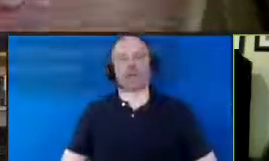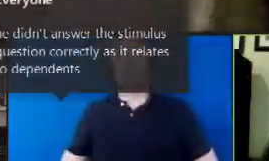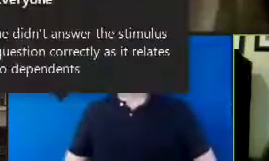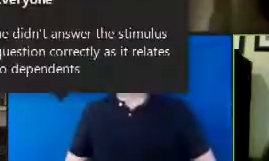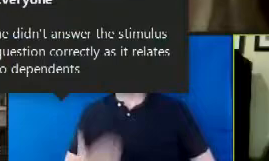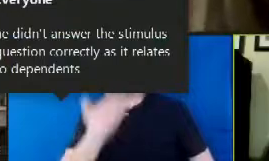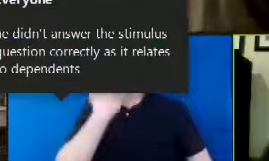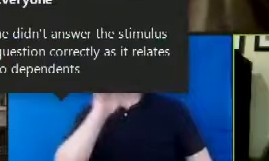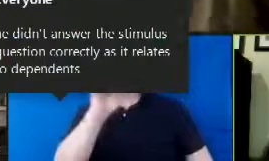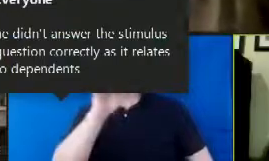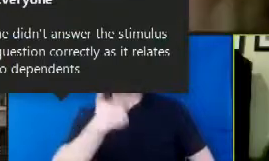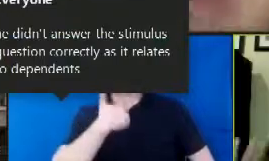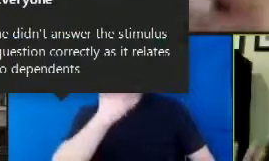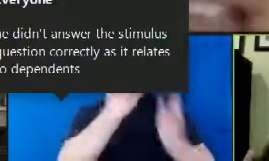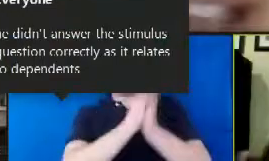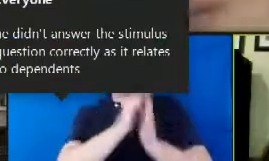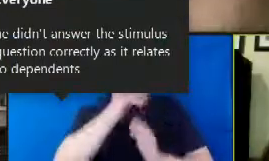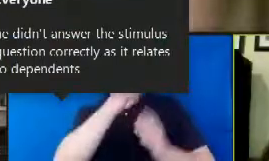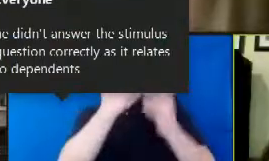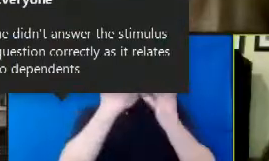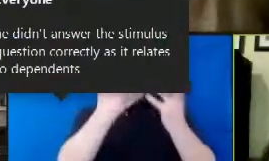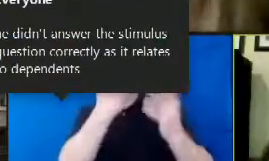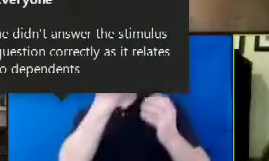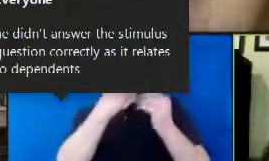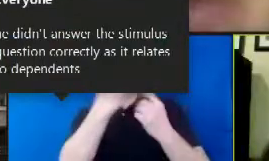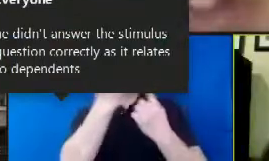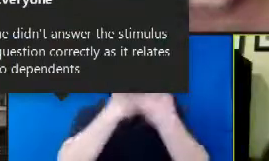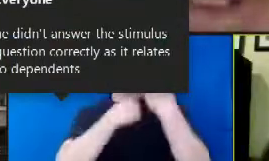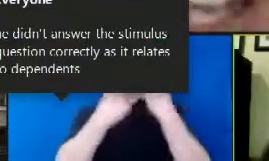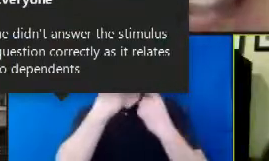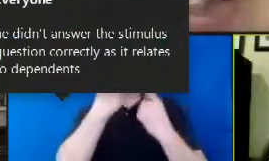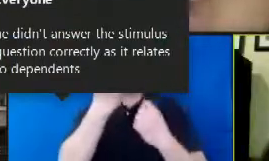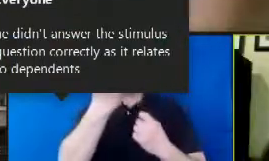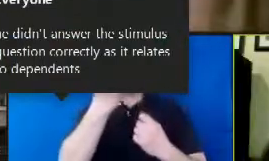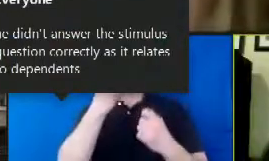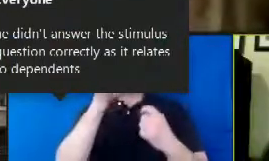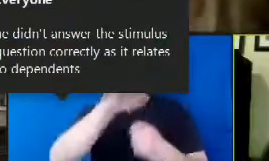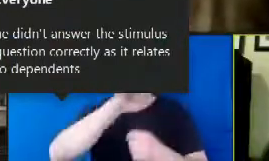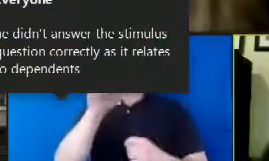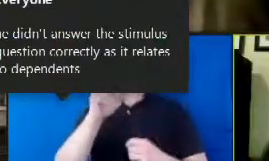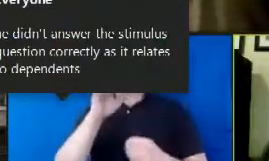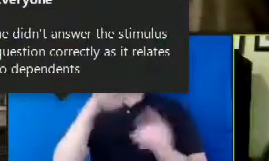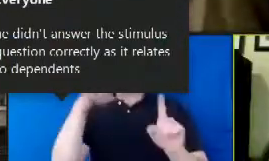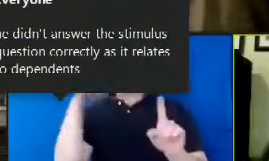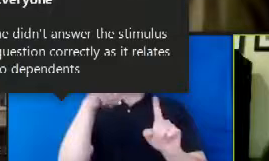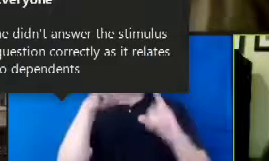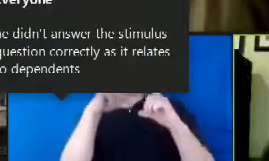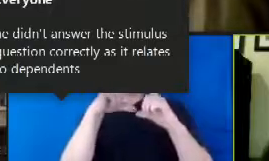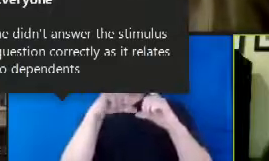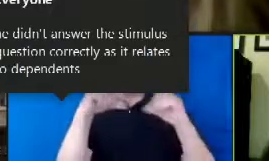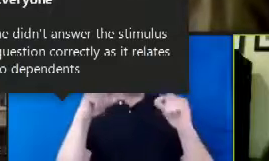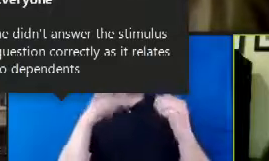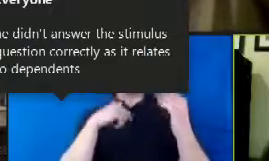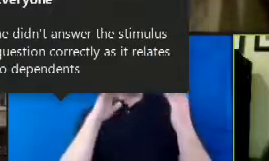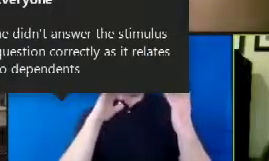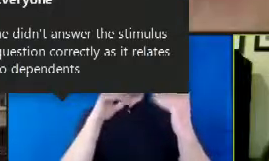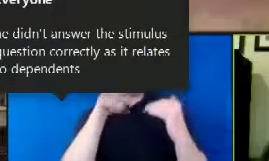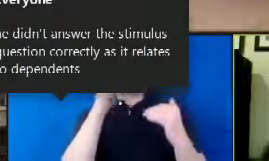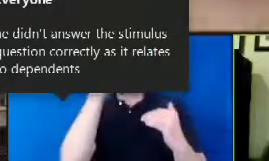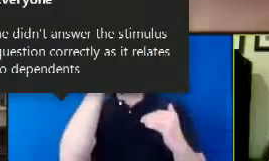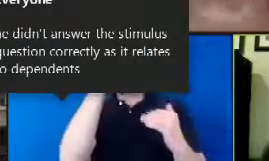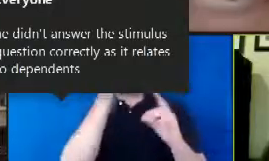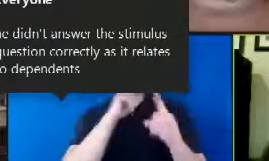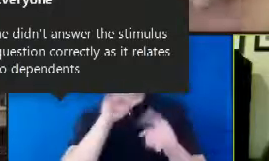another question about the checks. So hopefully you can answer this. Okay. When do you think checks will